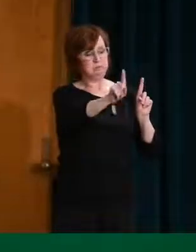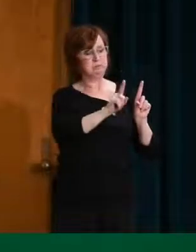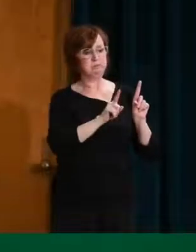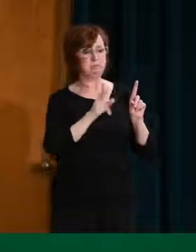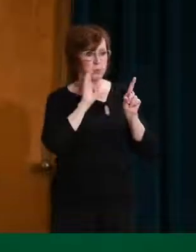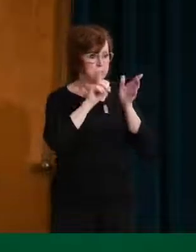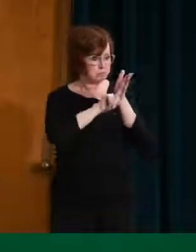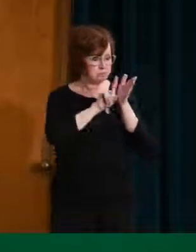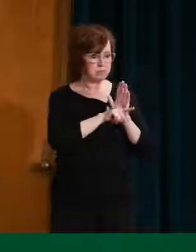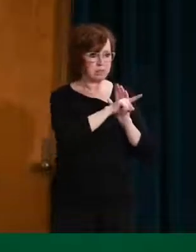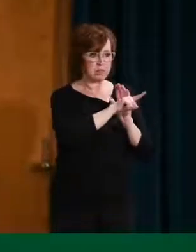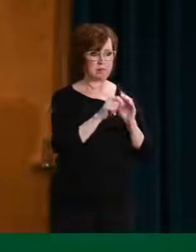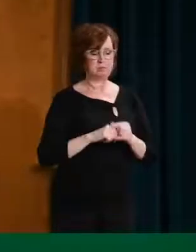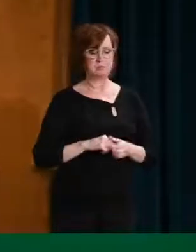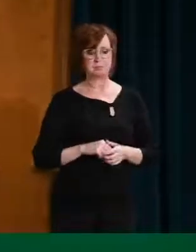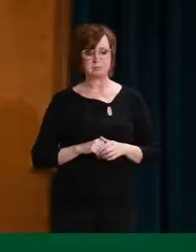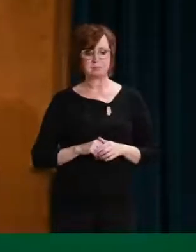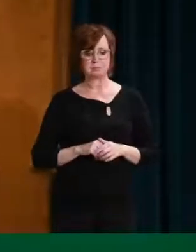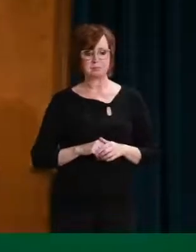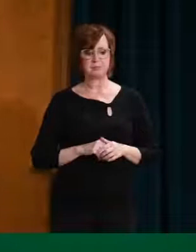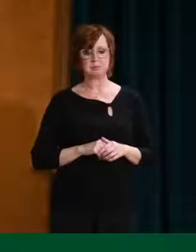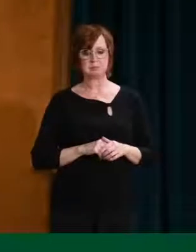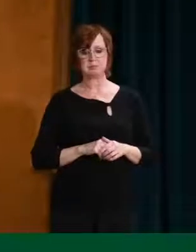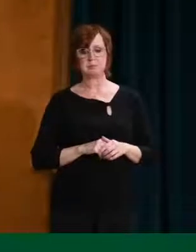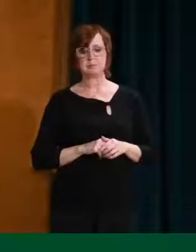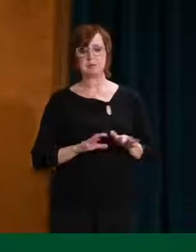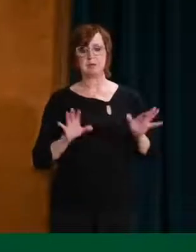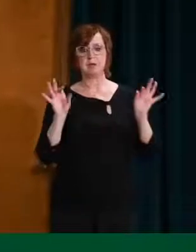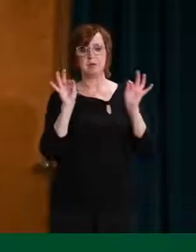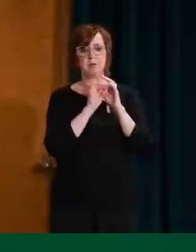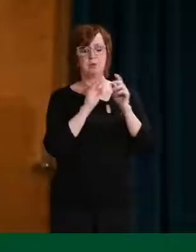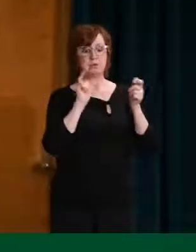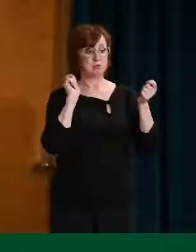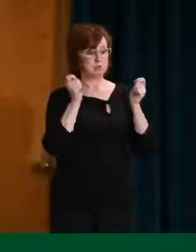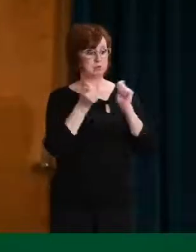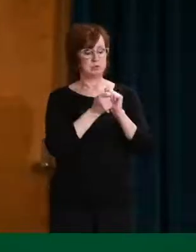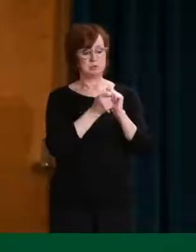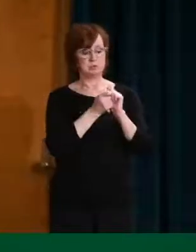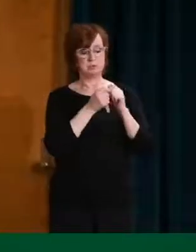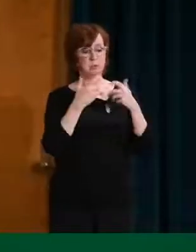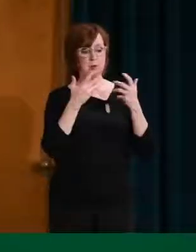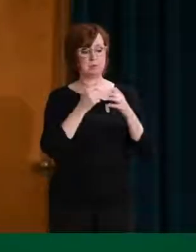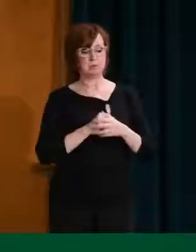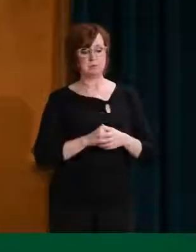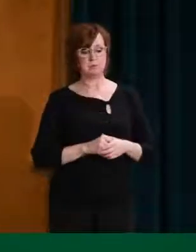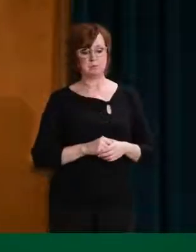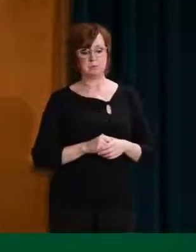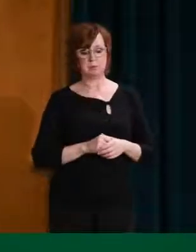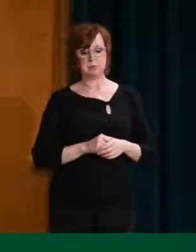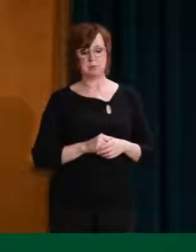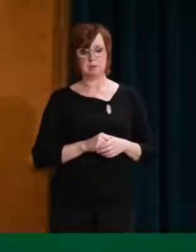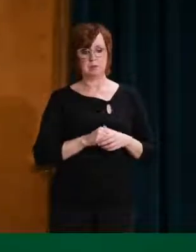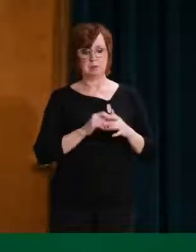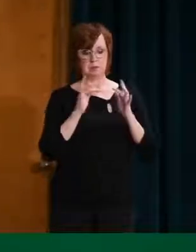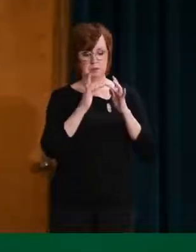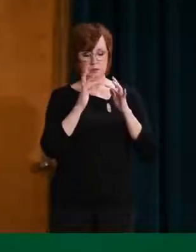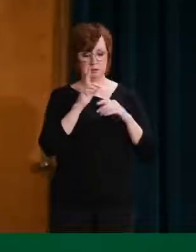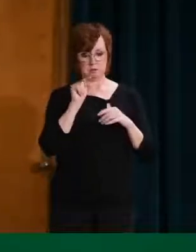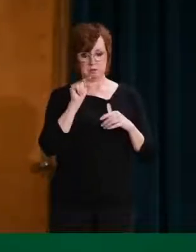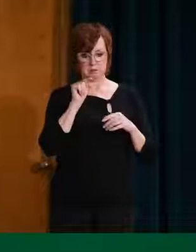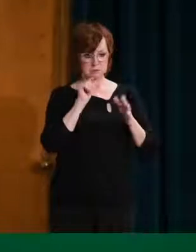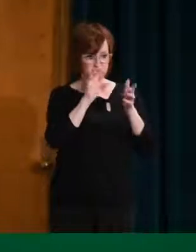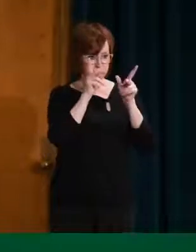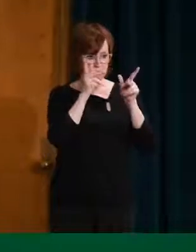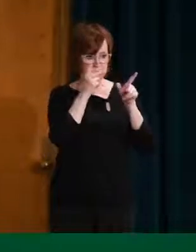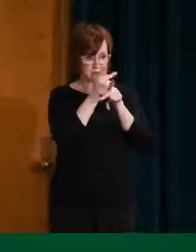COVID-19. This is why there's been an important shift in the resources of the contact tracing, as well